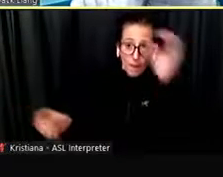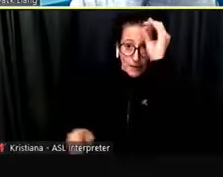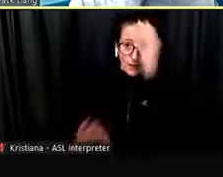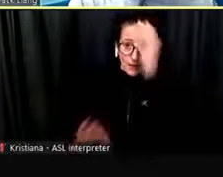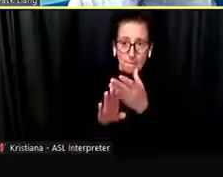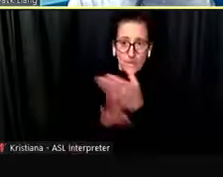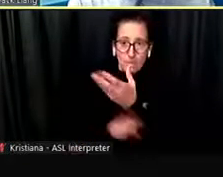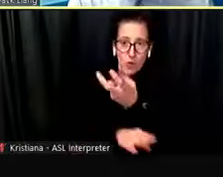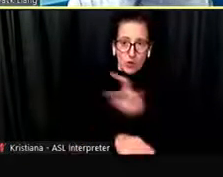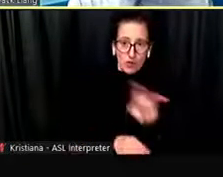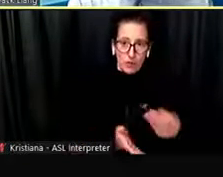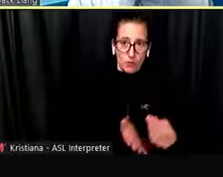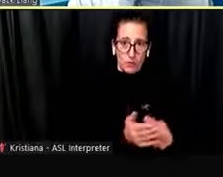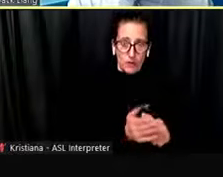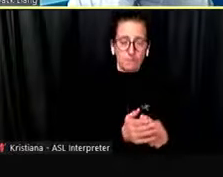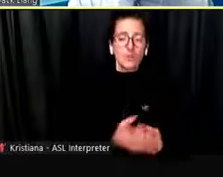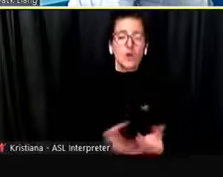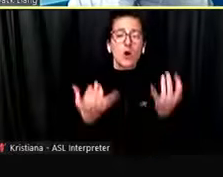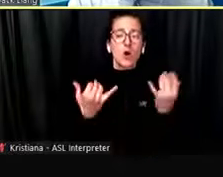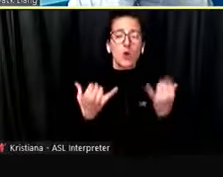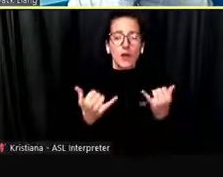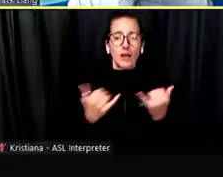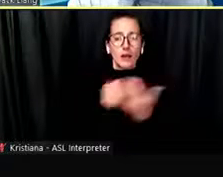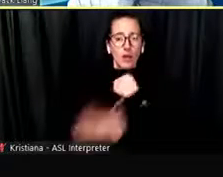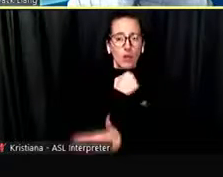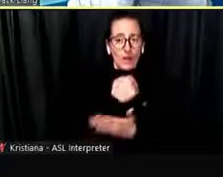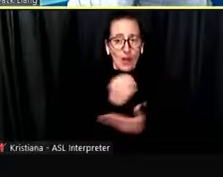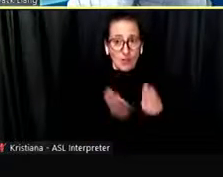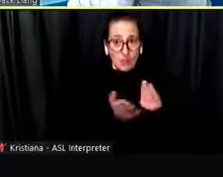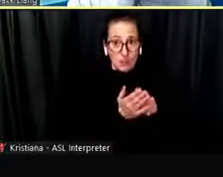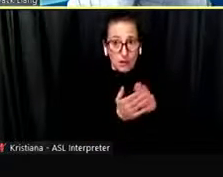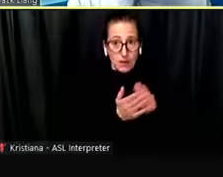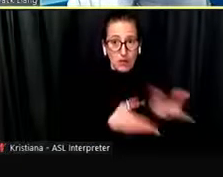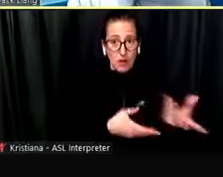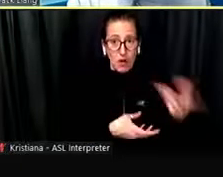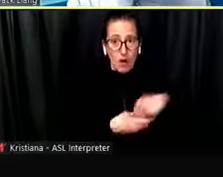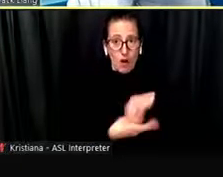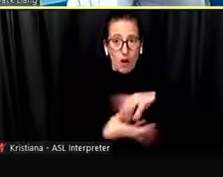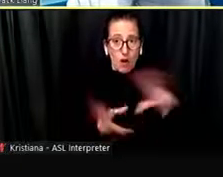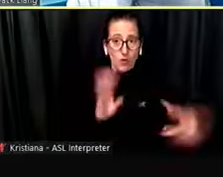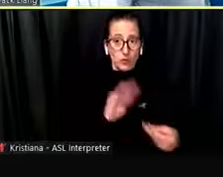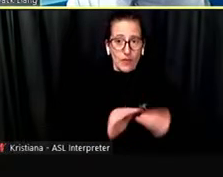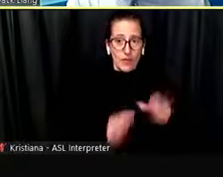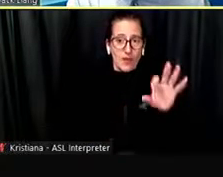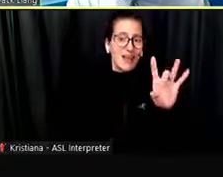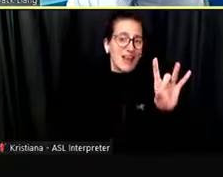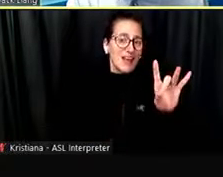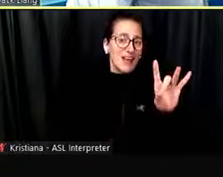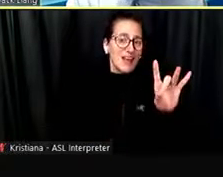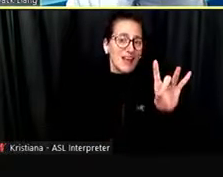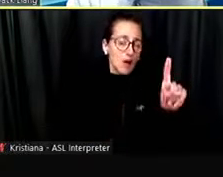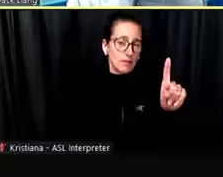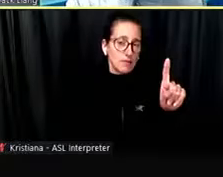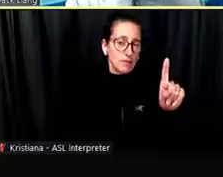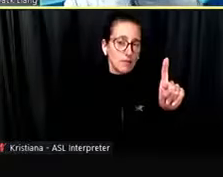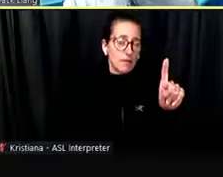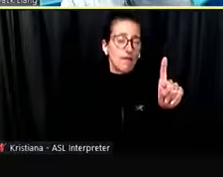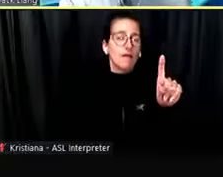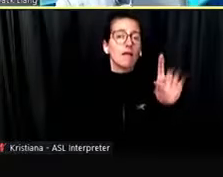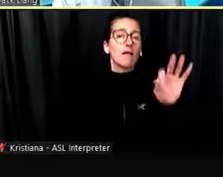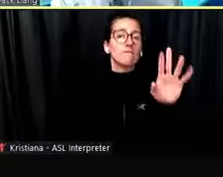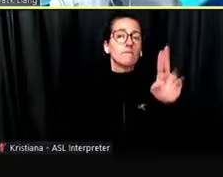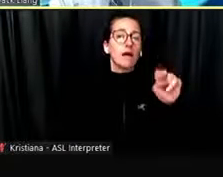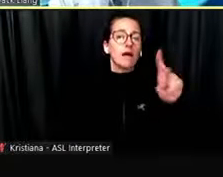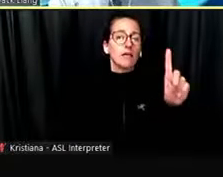Now, currently, the county's budget includes 81 different funds. That includes 1 general fund and 80 special funds. So the general fund, you can consider